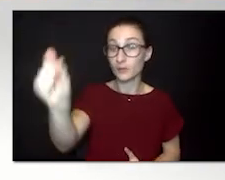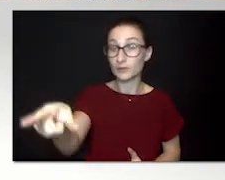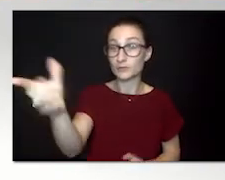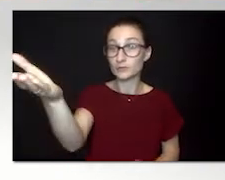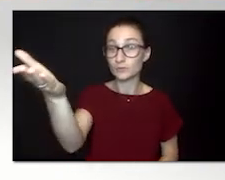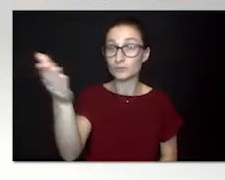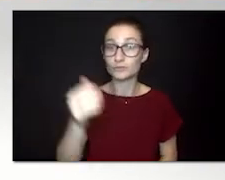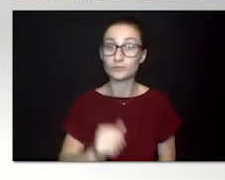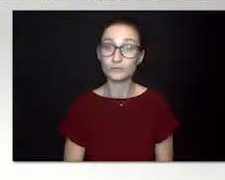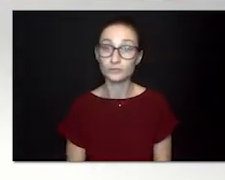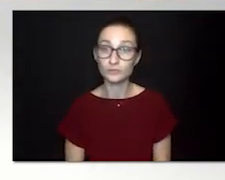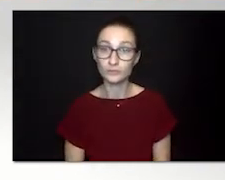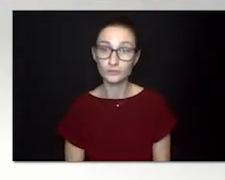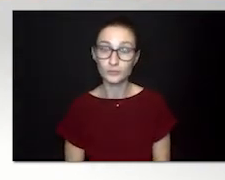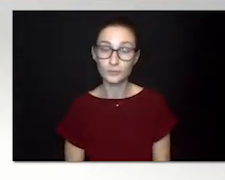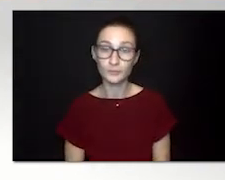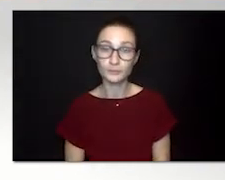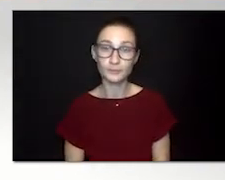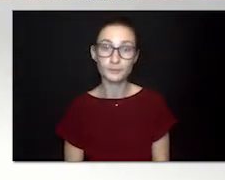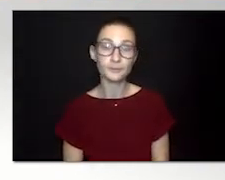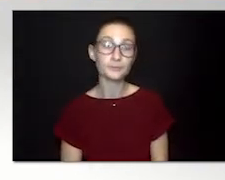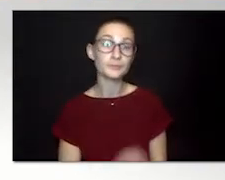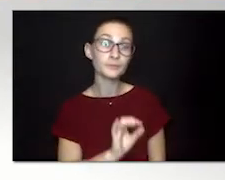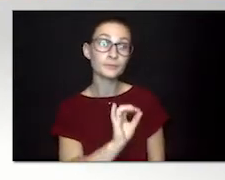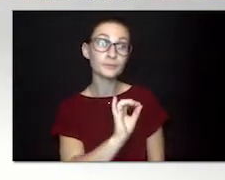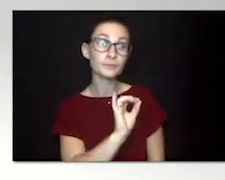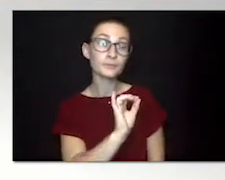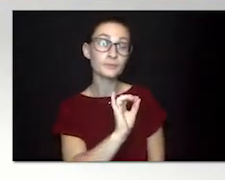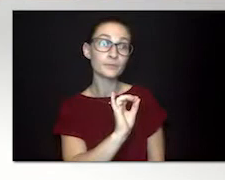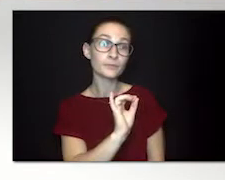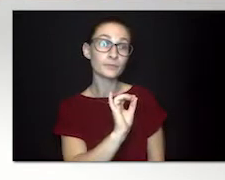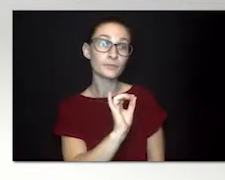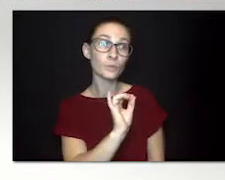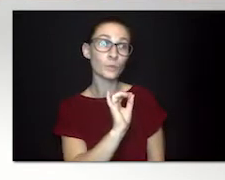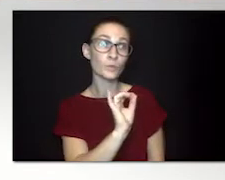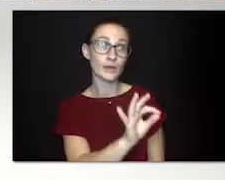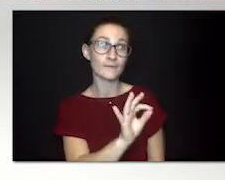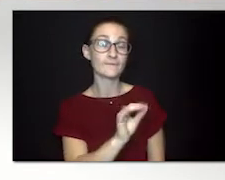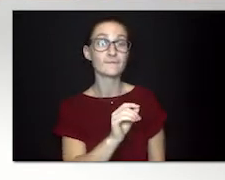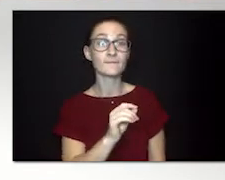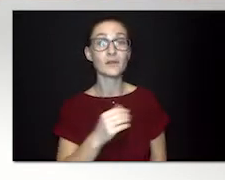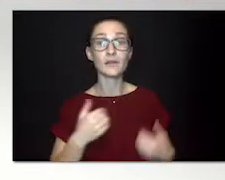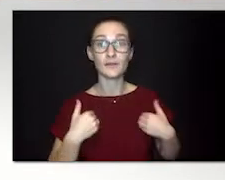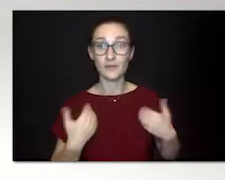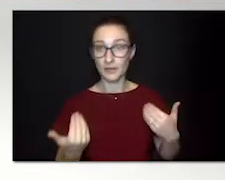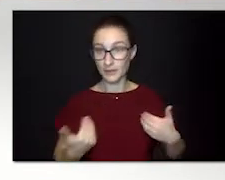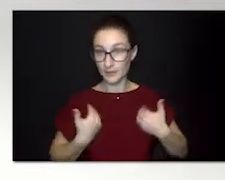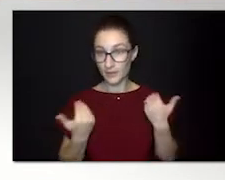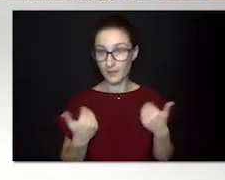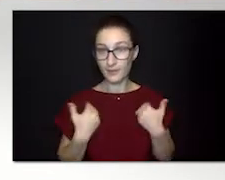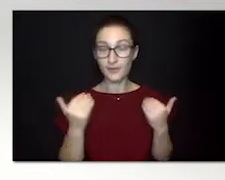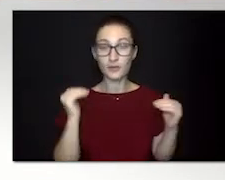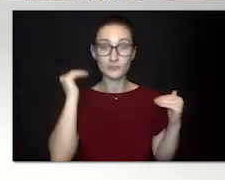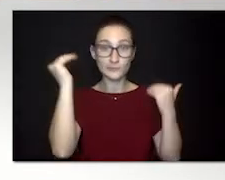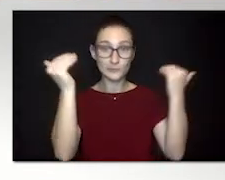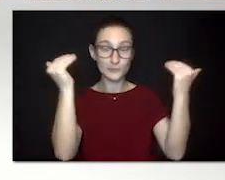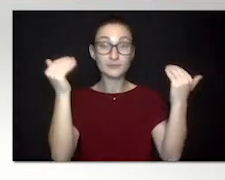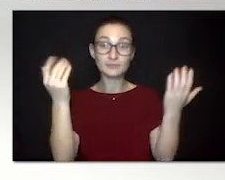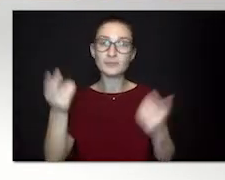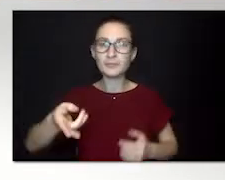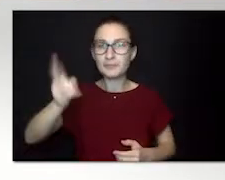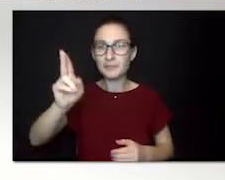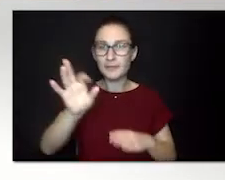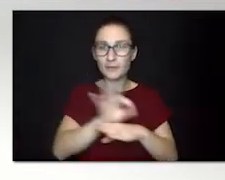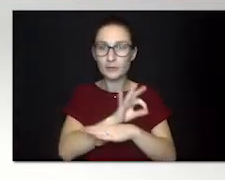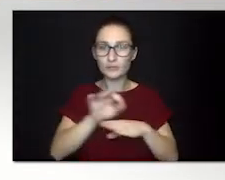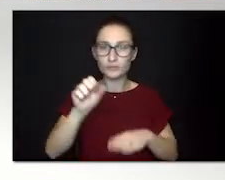Yes, what if you have an adult, a young adult, who's technically very high functioning but